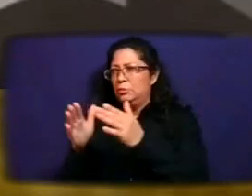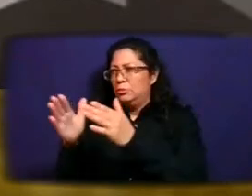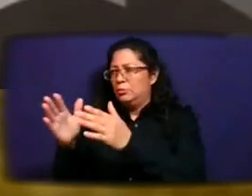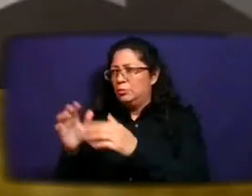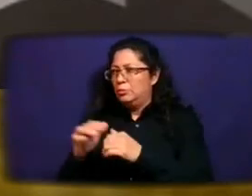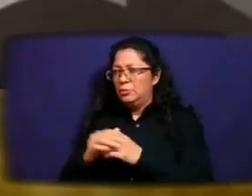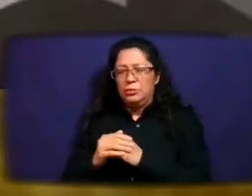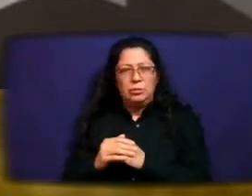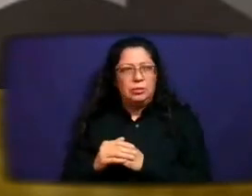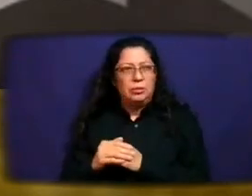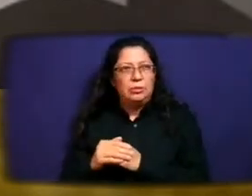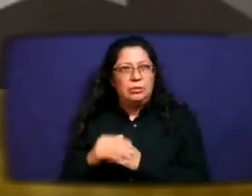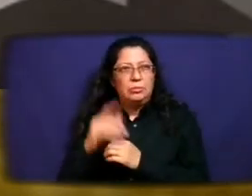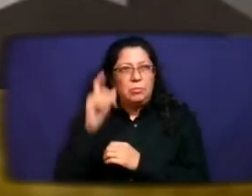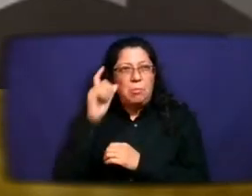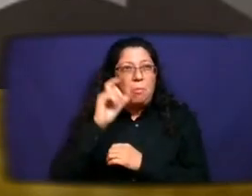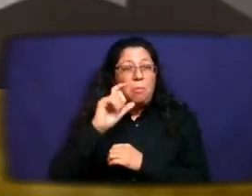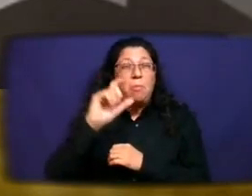The moon.